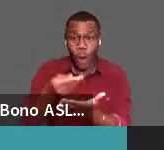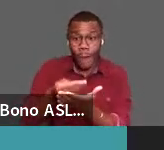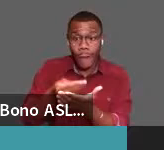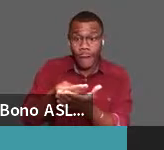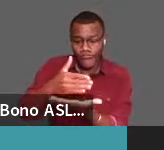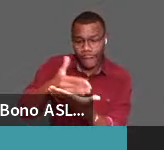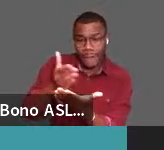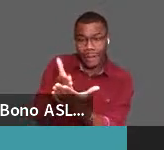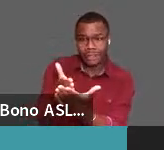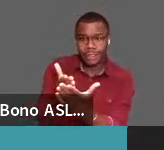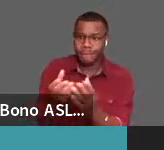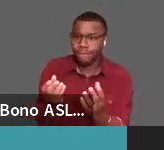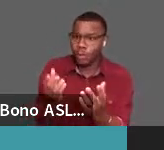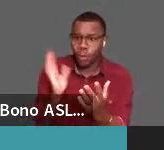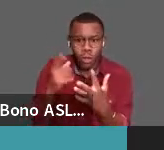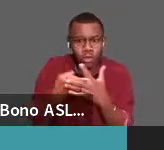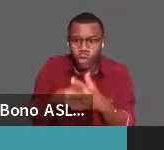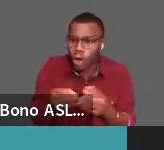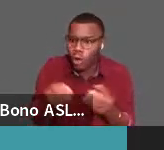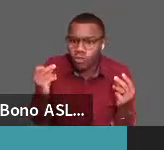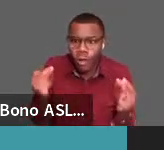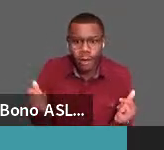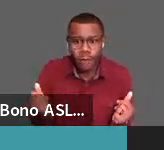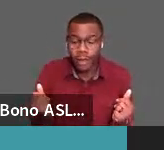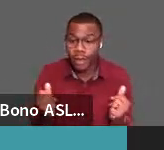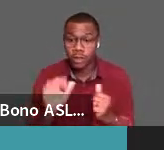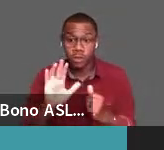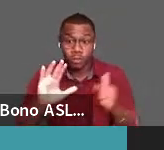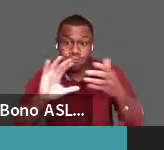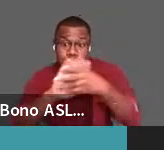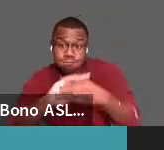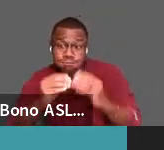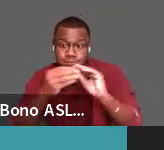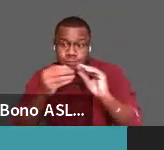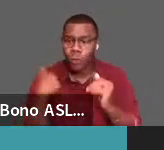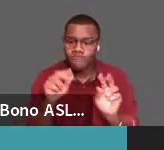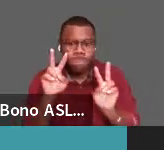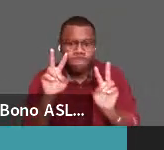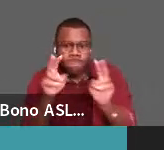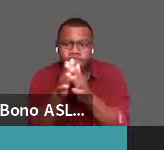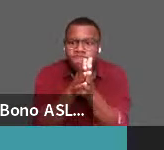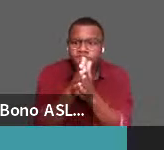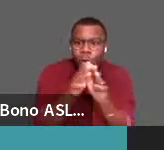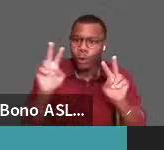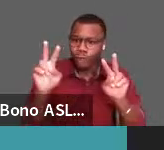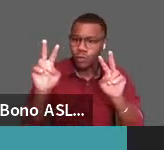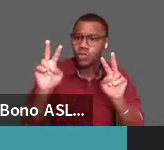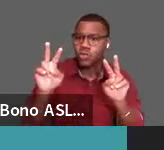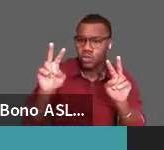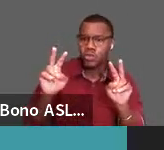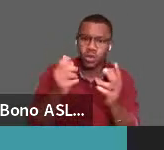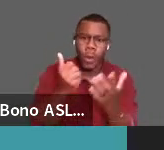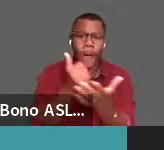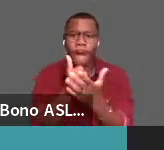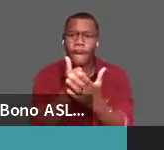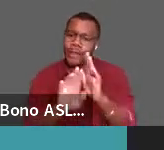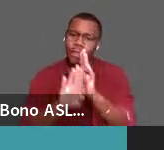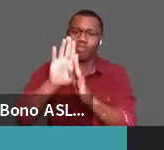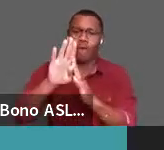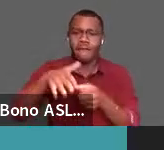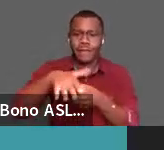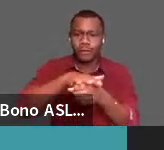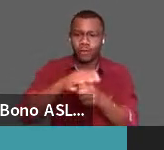to hearing more from you and, creating a thriving second district with your support. Thanks, Kofi, and thanks, everybody.